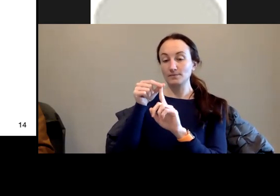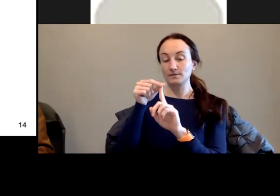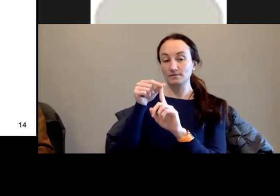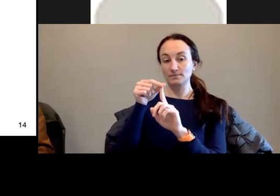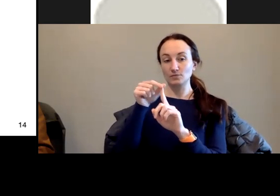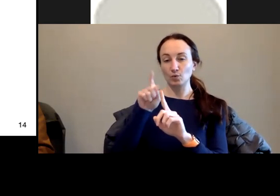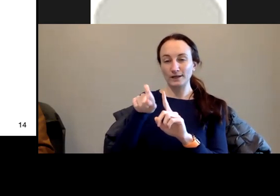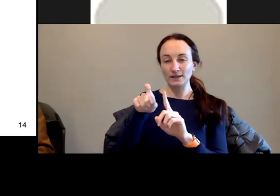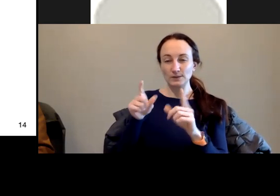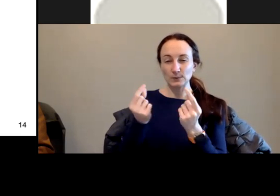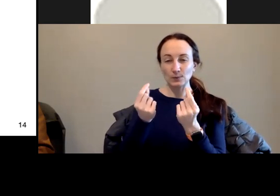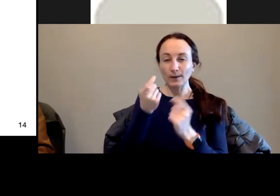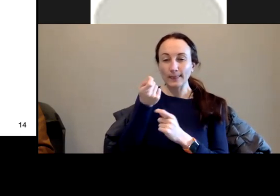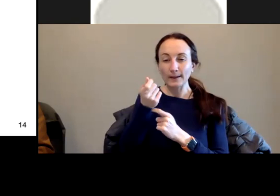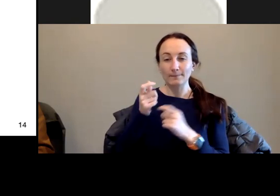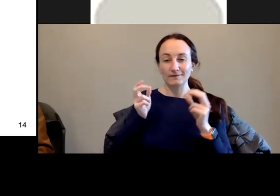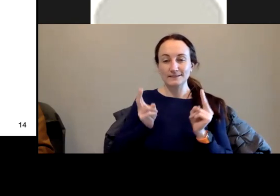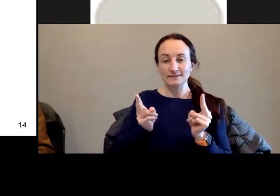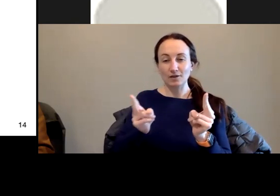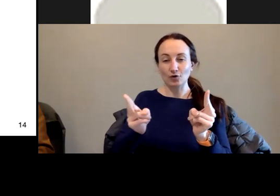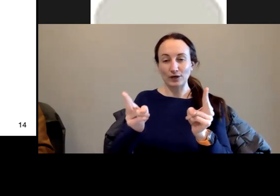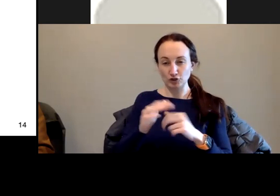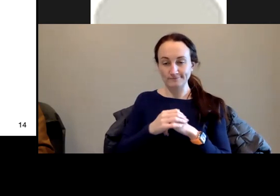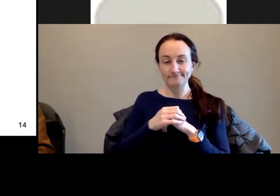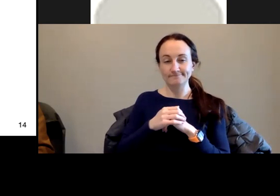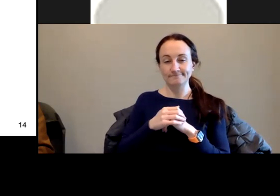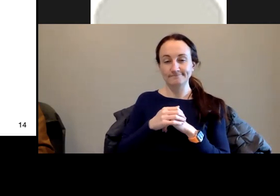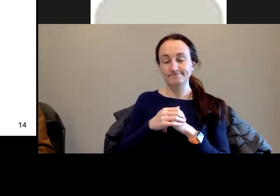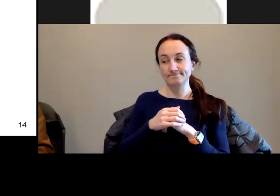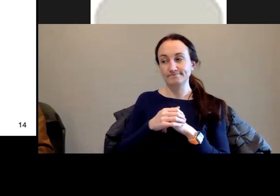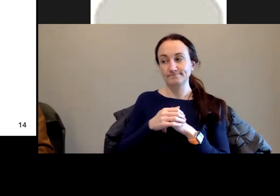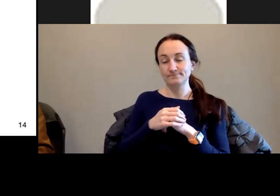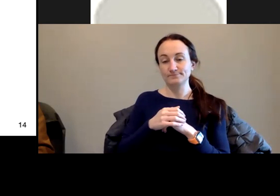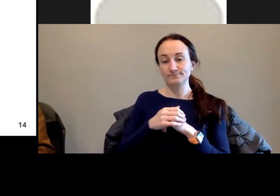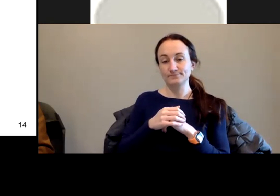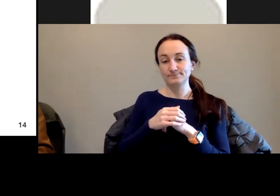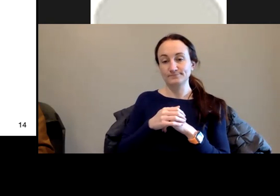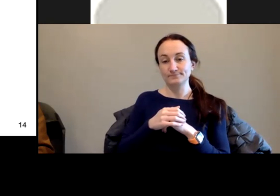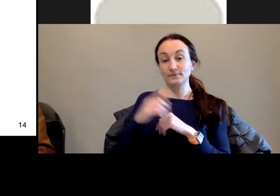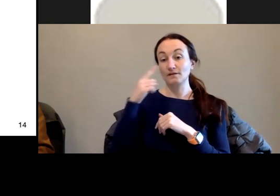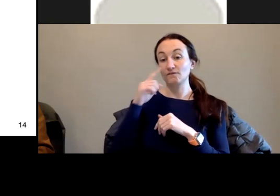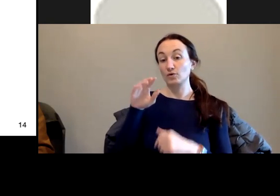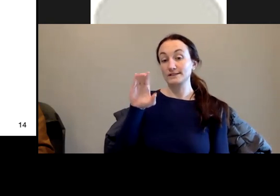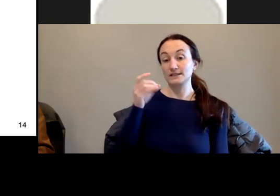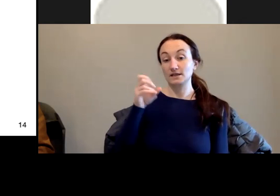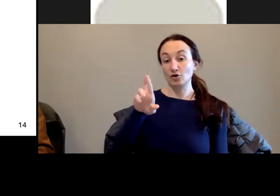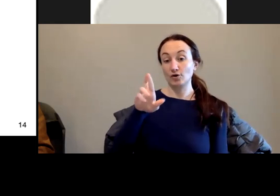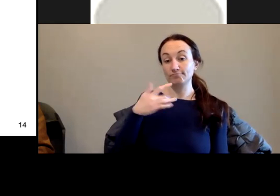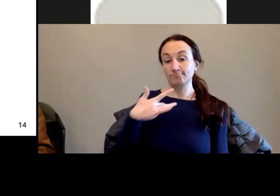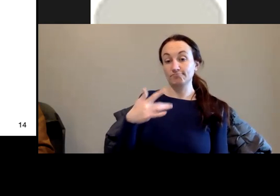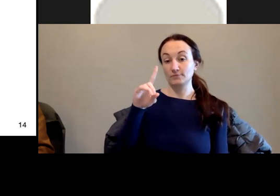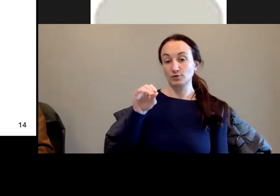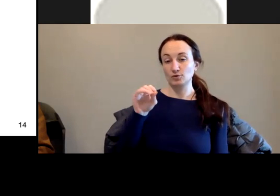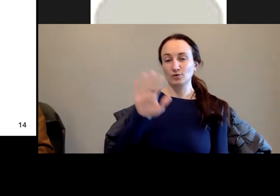to do a little bit of acceleration. So basically, we well, for CDRs, it's usually just